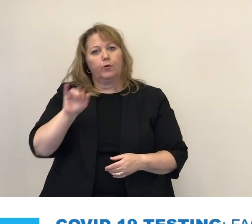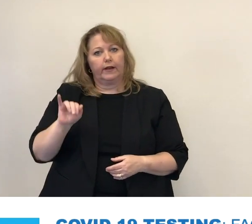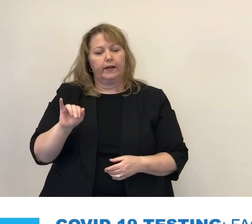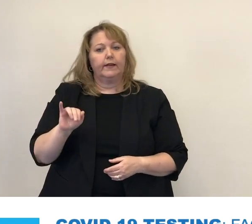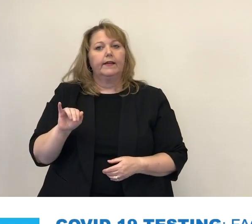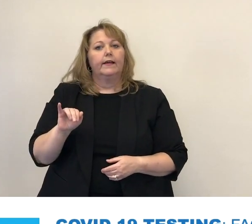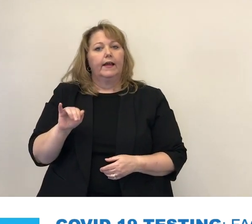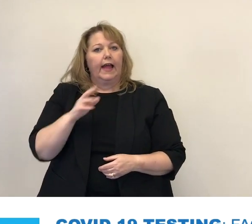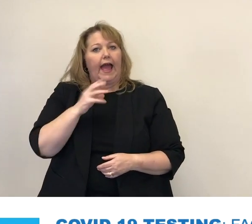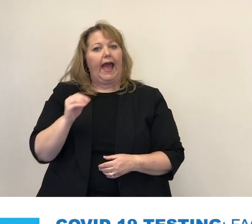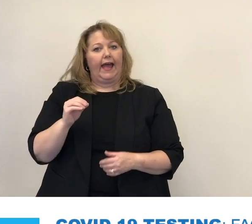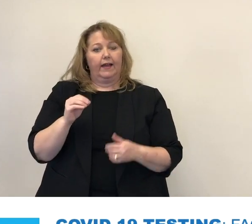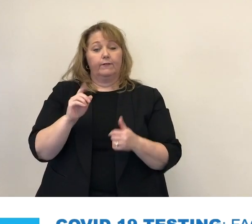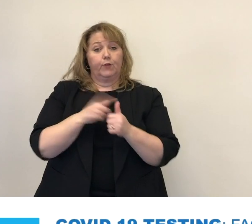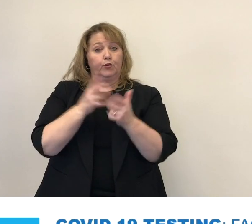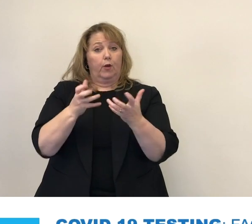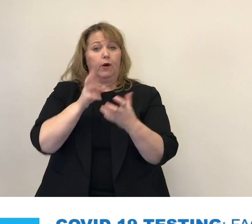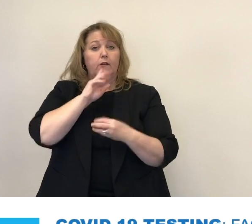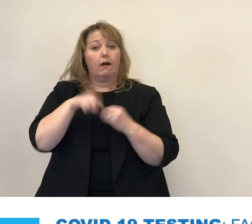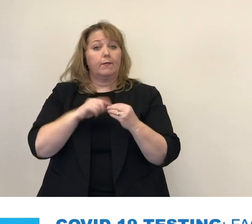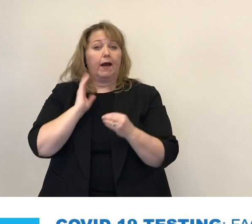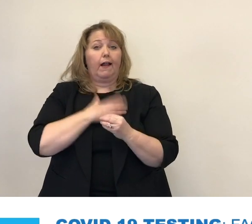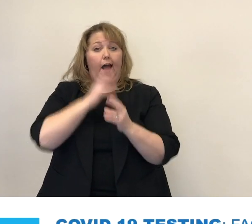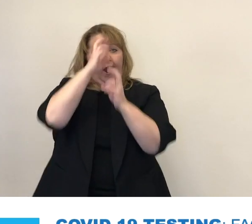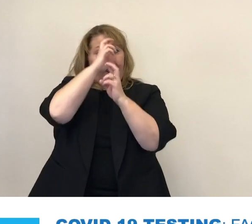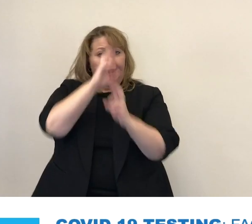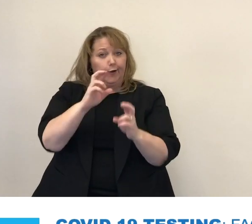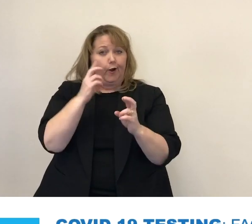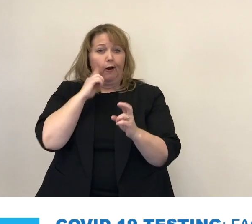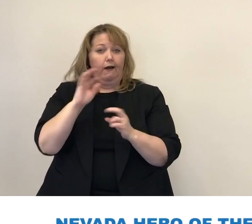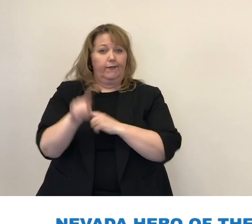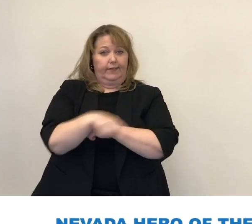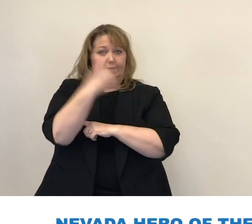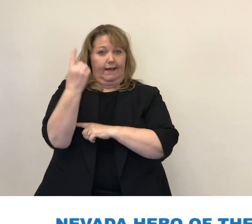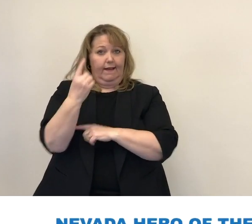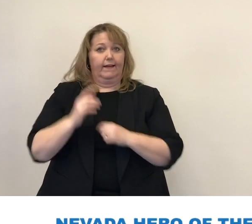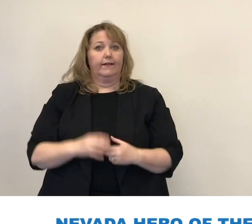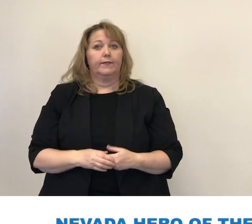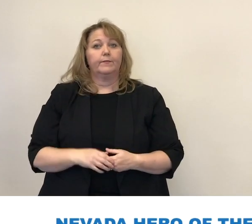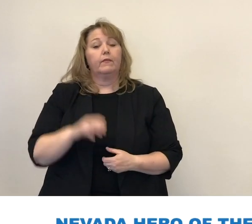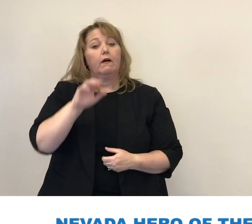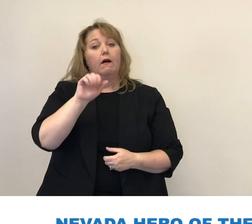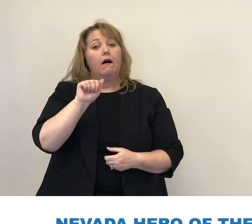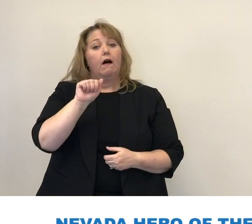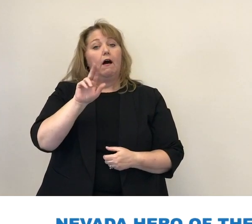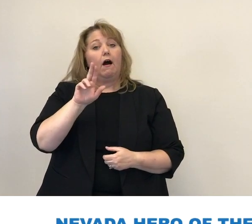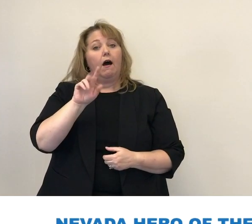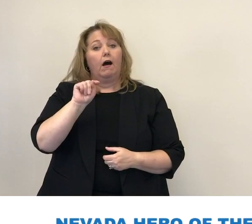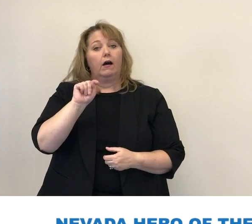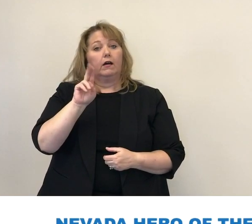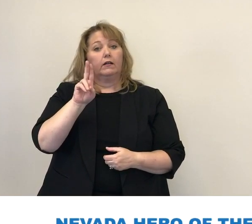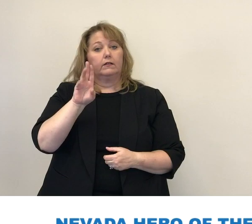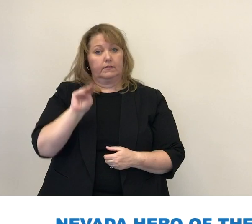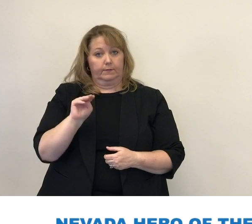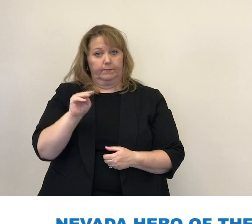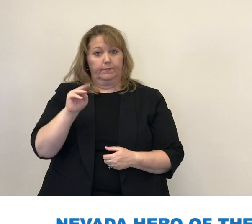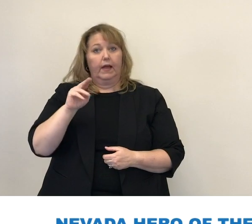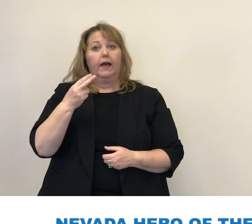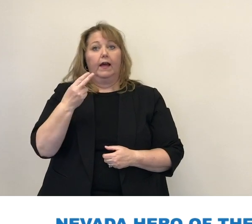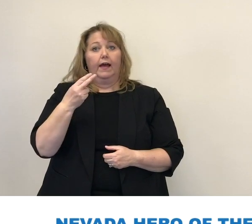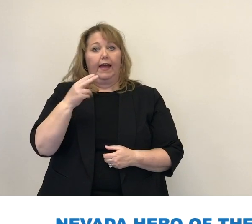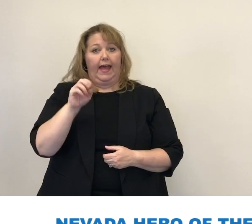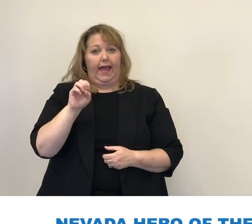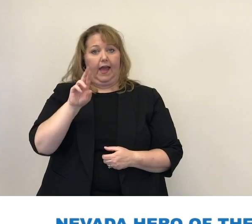want to highlight our Nevadan hero of the day. Autumn Harry, a member of the Paiute Lake Paiute tribe and